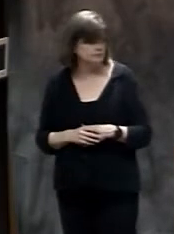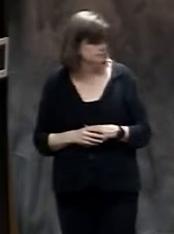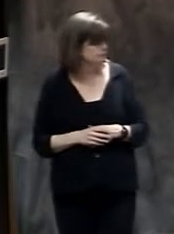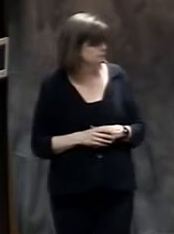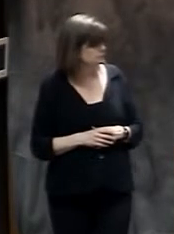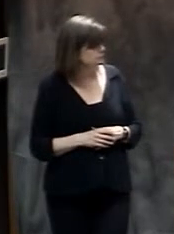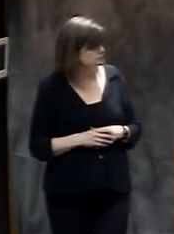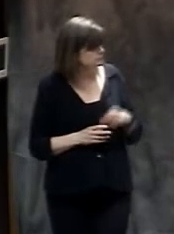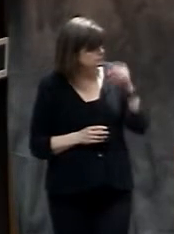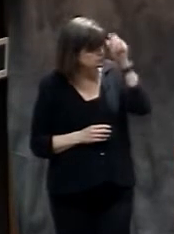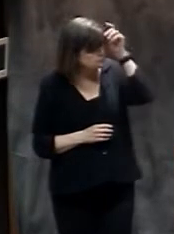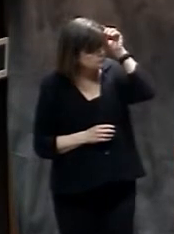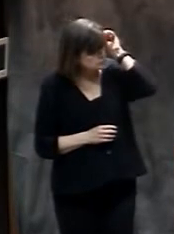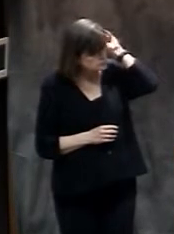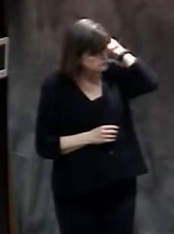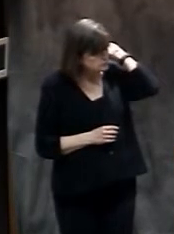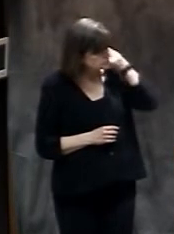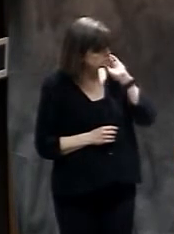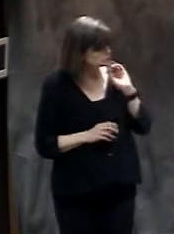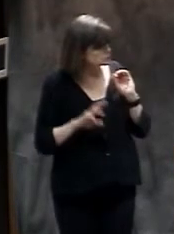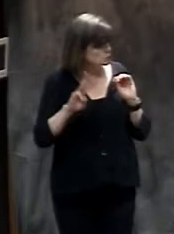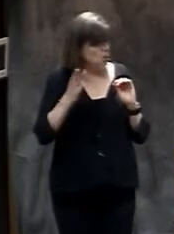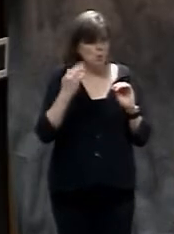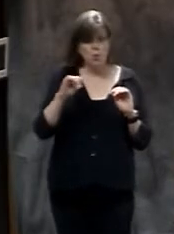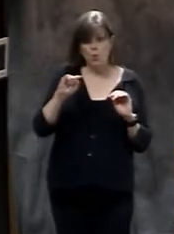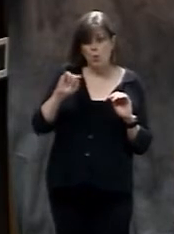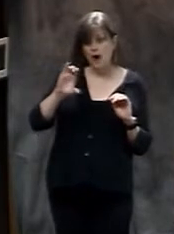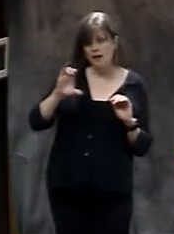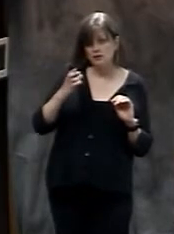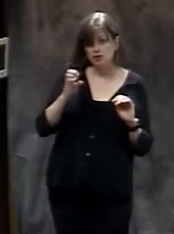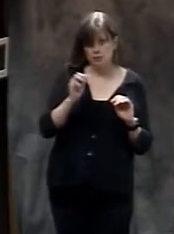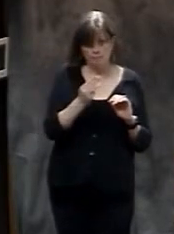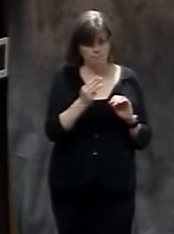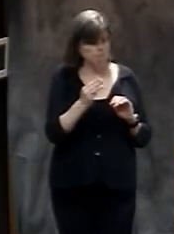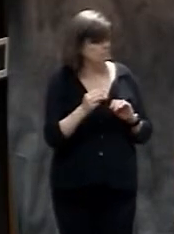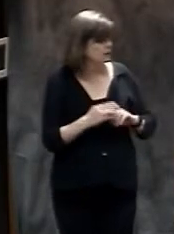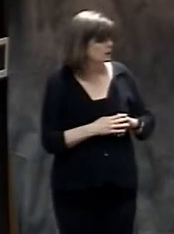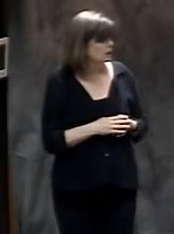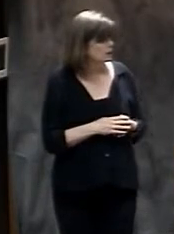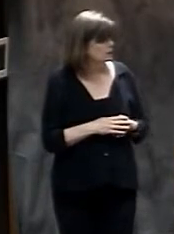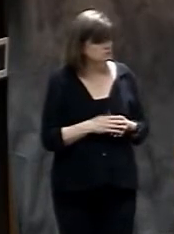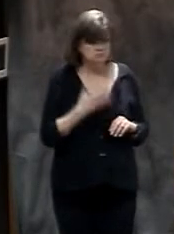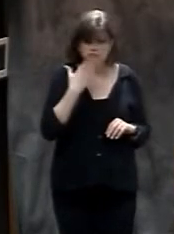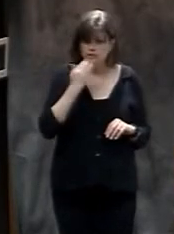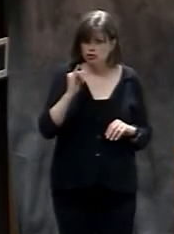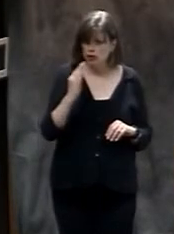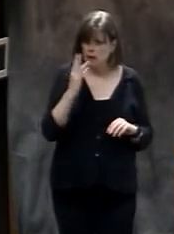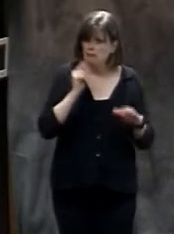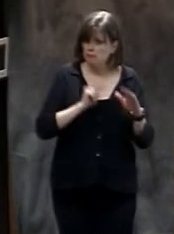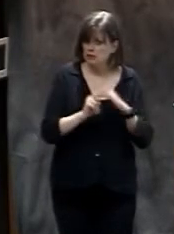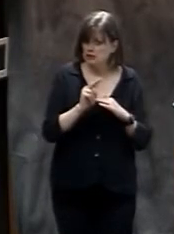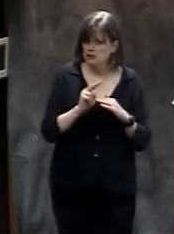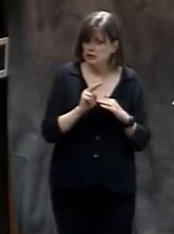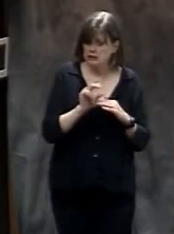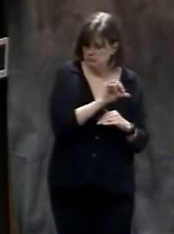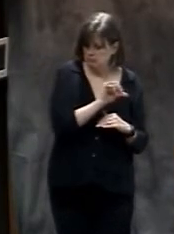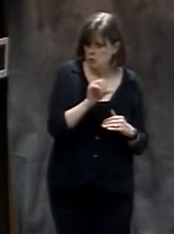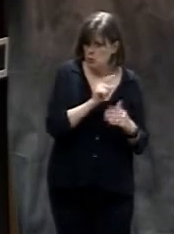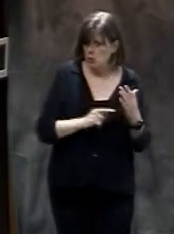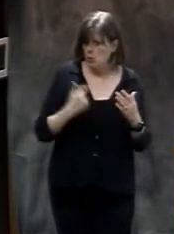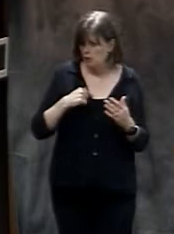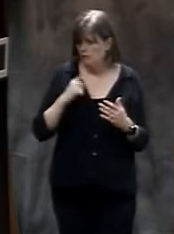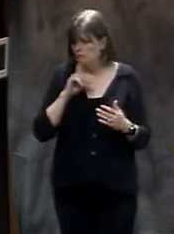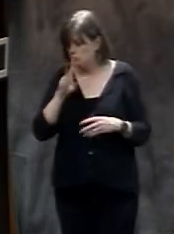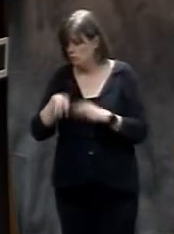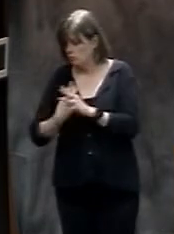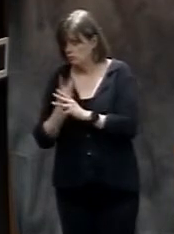And so Watch'em, as you can see, does a pretty good job of predicting what we observed in those buckets. So it tells us that our model